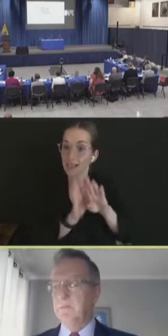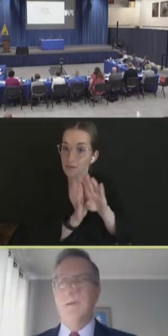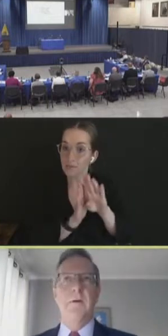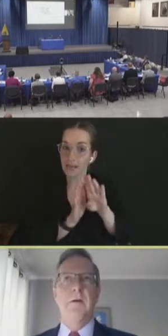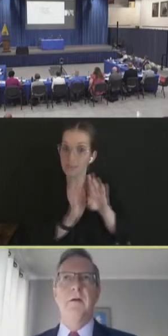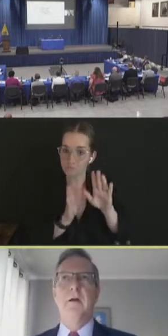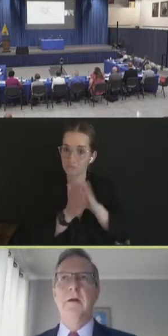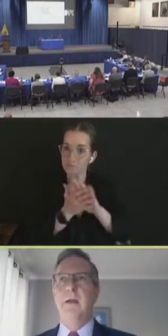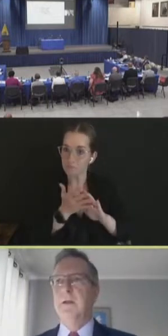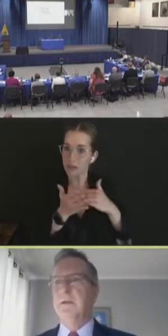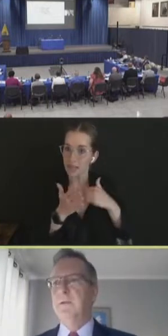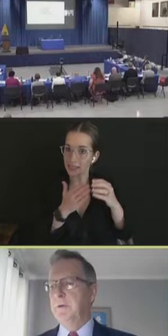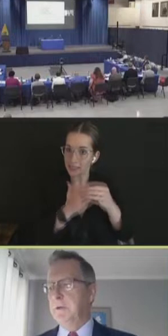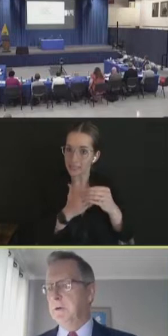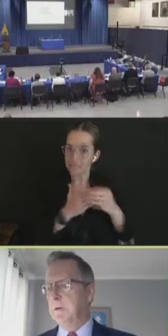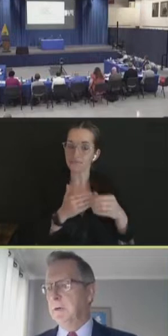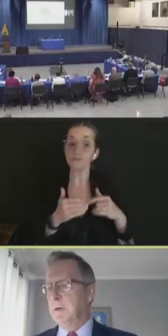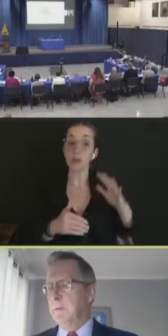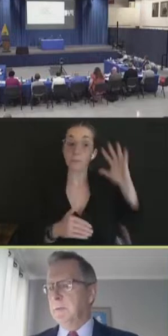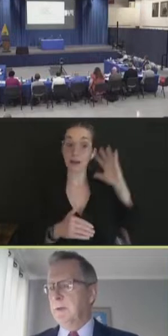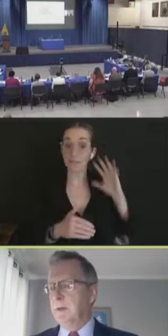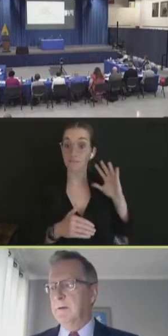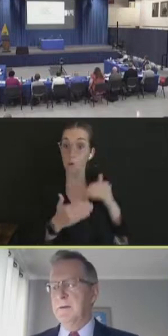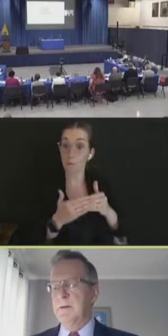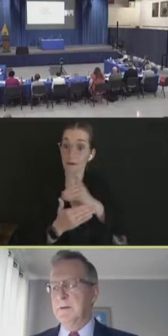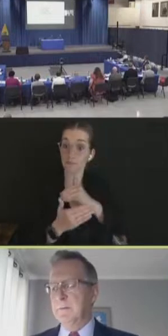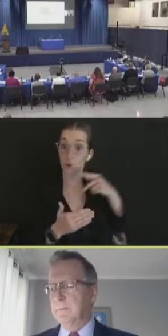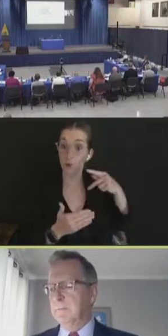Prior to Pharma, I had a 30-year